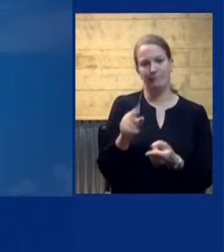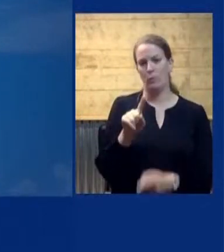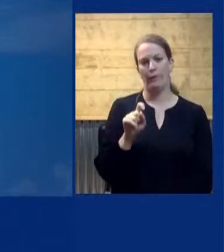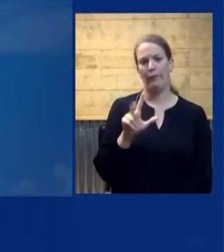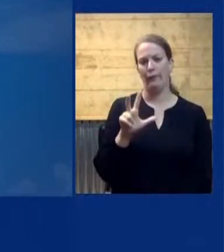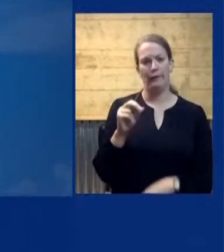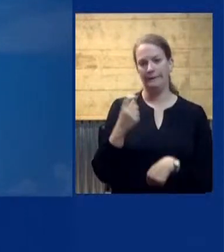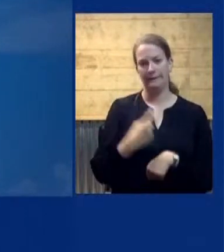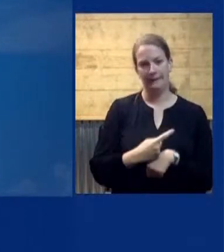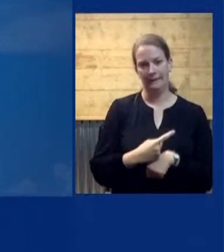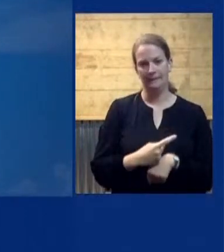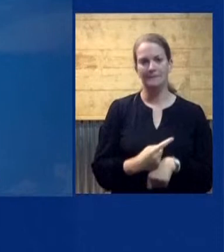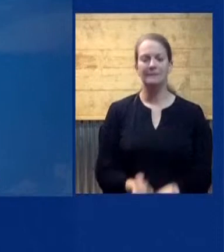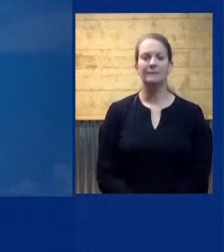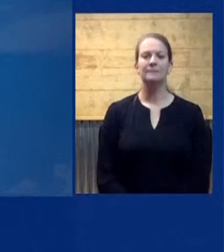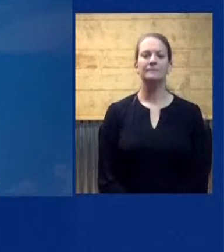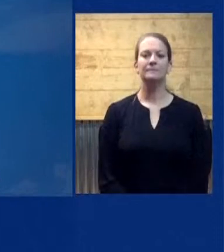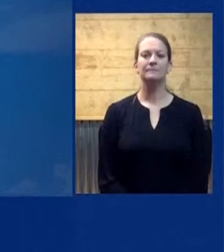days.